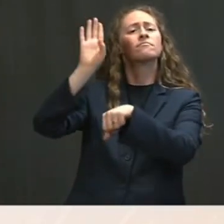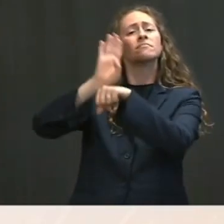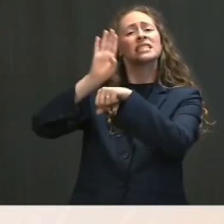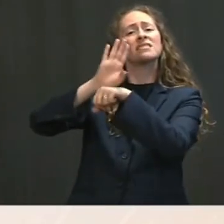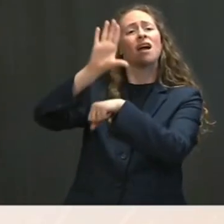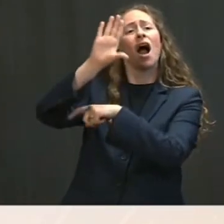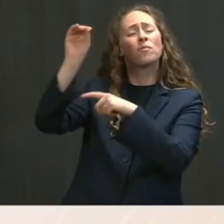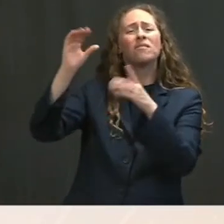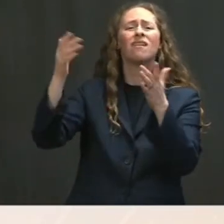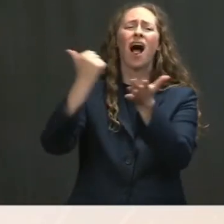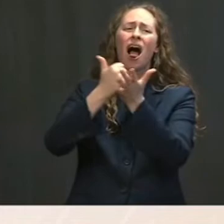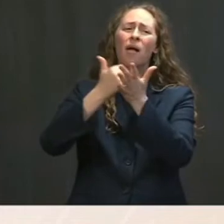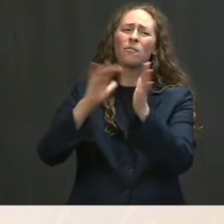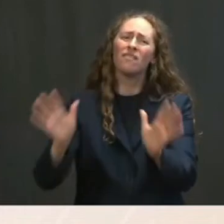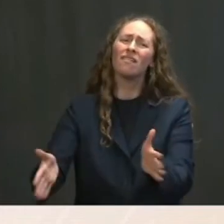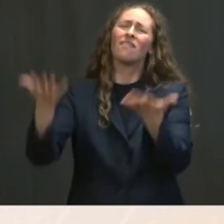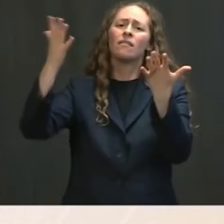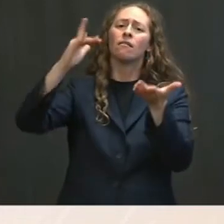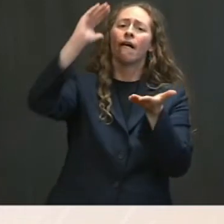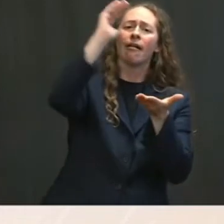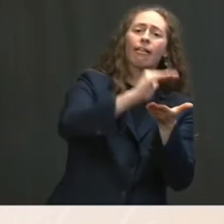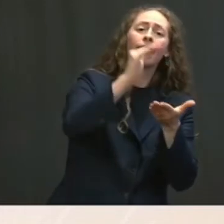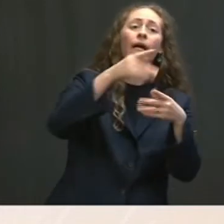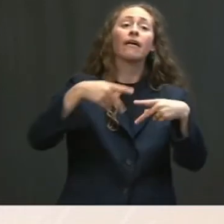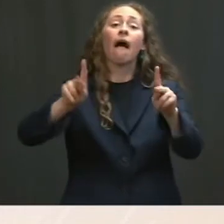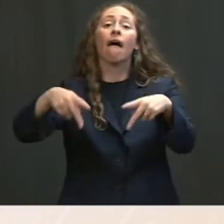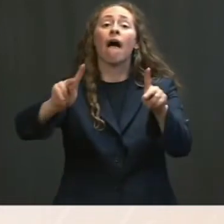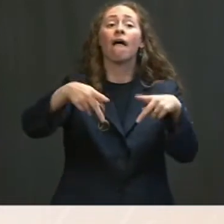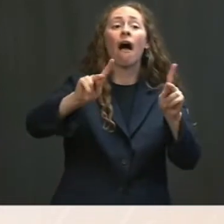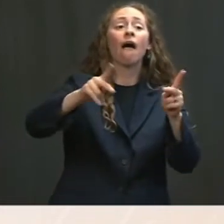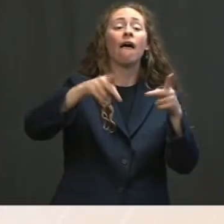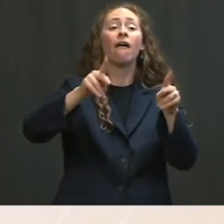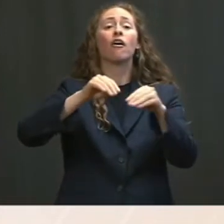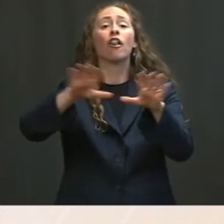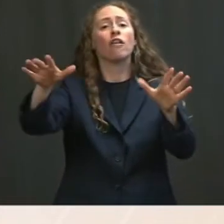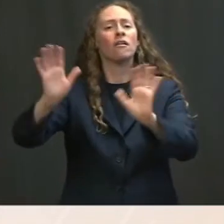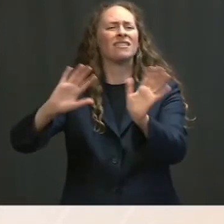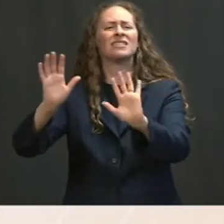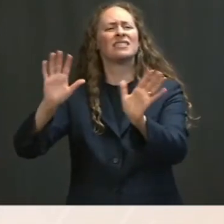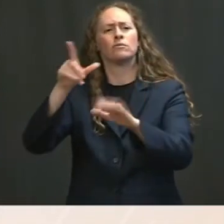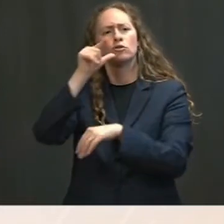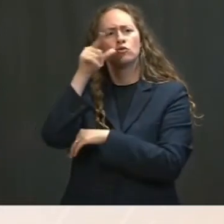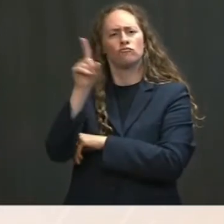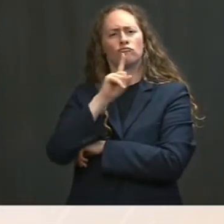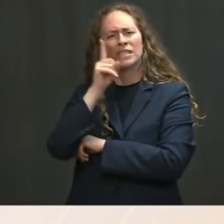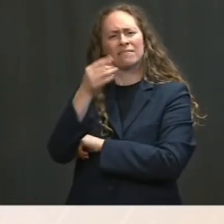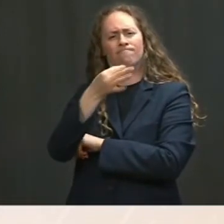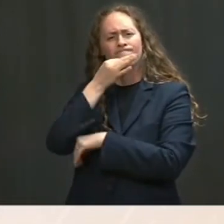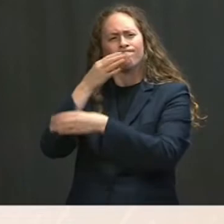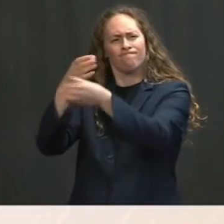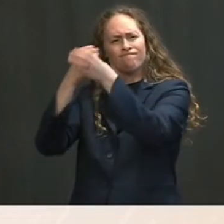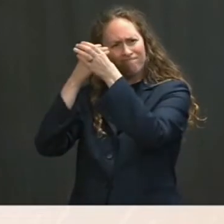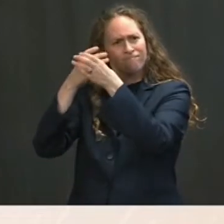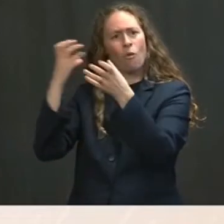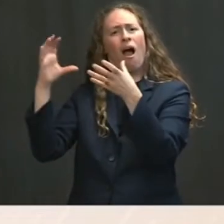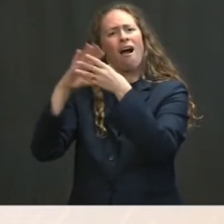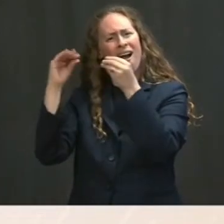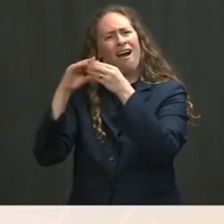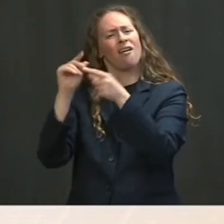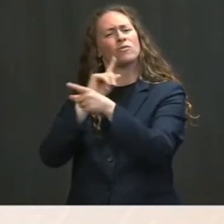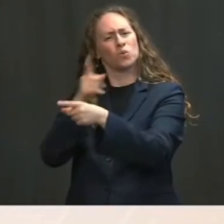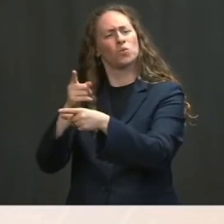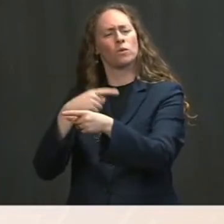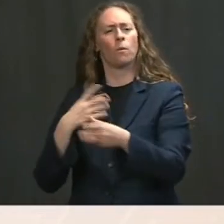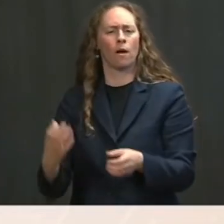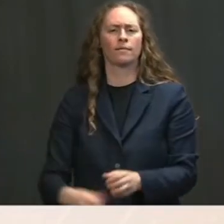misinformation that's out there so that the true voices of experts can shine through. Hi, Rachel. Thank Thank you so much for taking my question. So are there specific